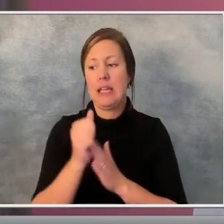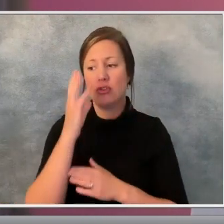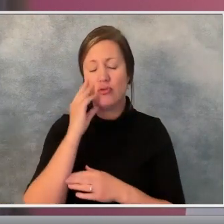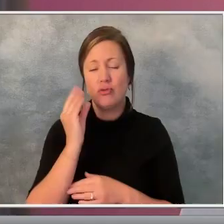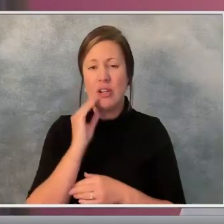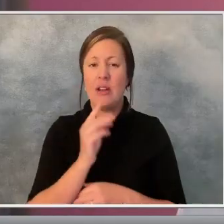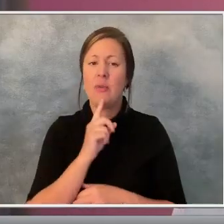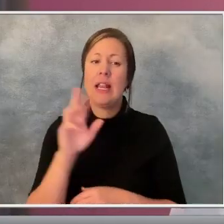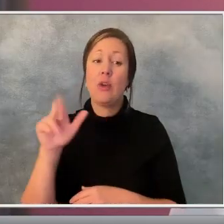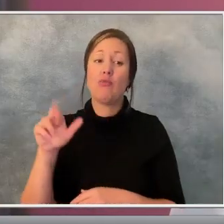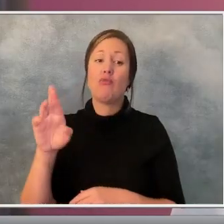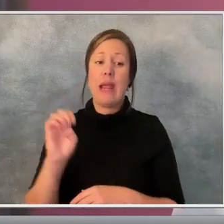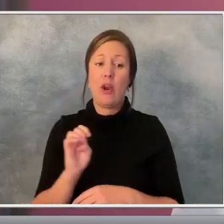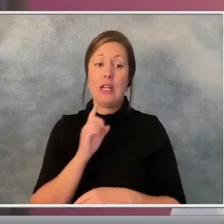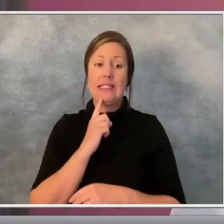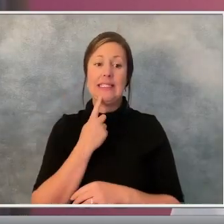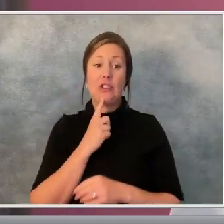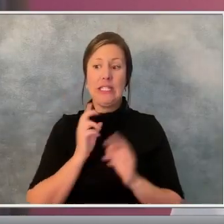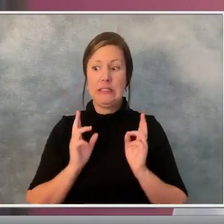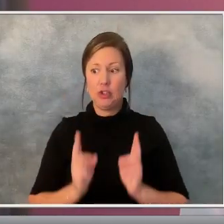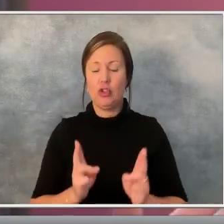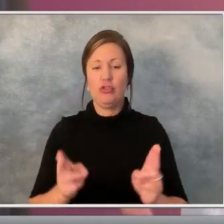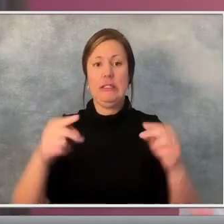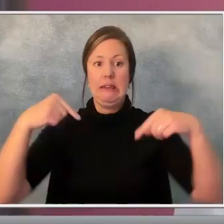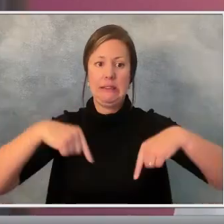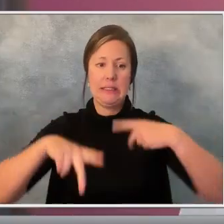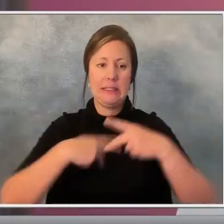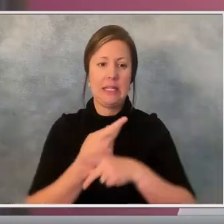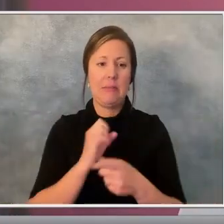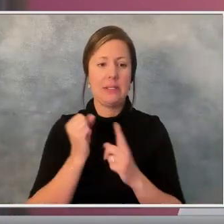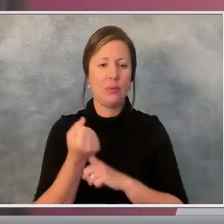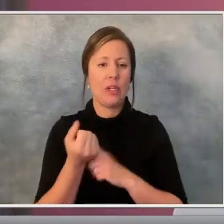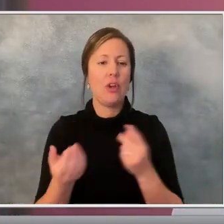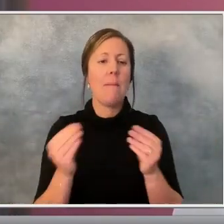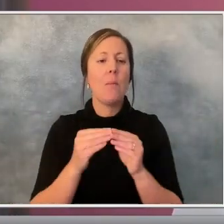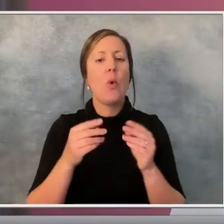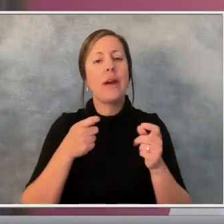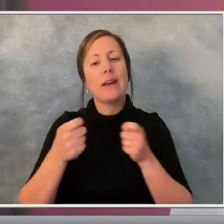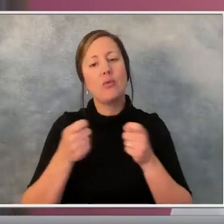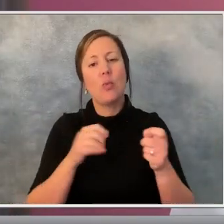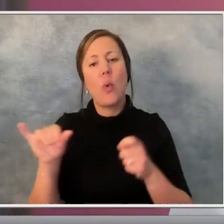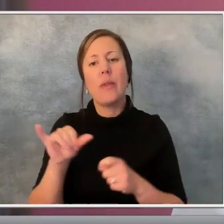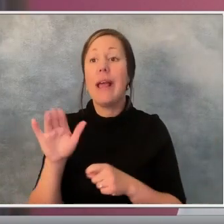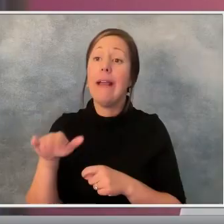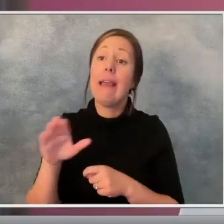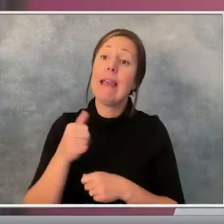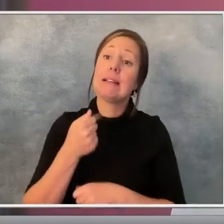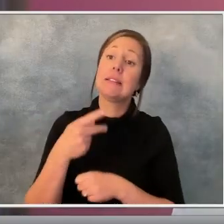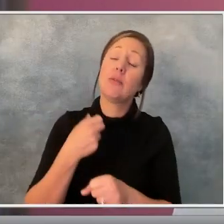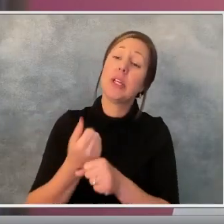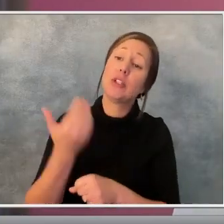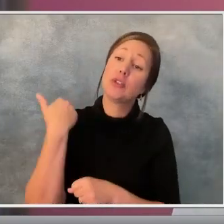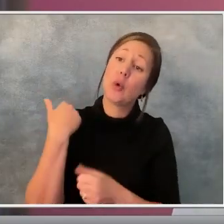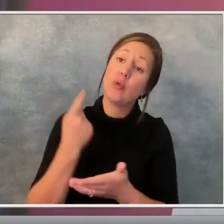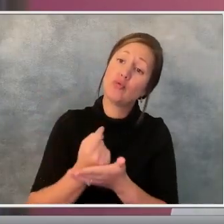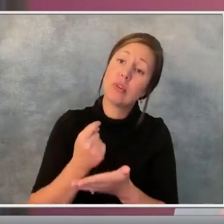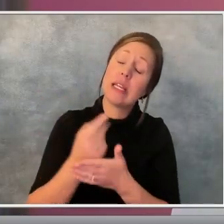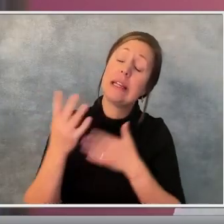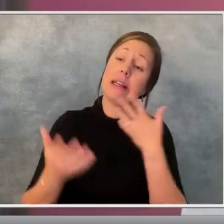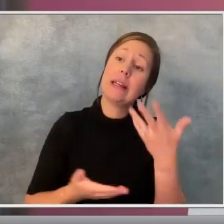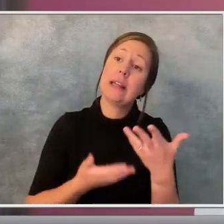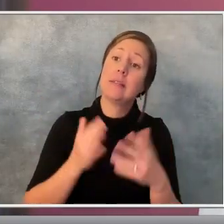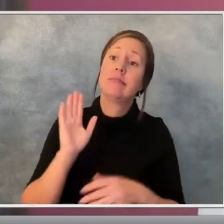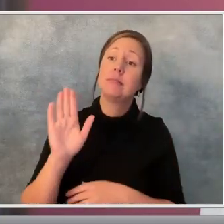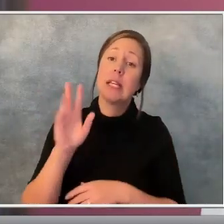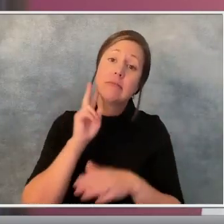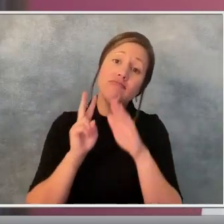as this. Most of the time it is more in the controlled, hey, you treated this guy several years ago, where are we at? You know, what's the prognosis look like?